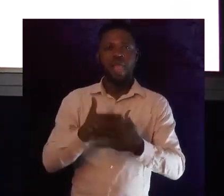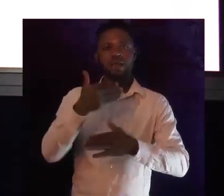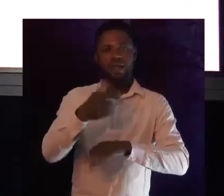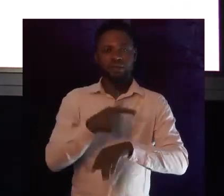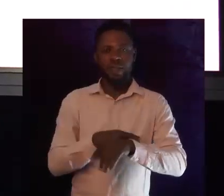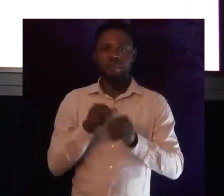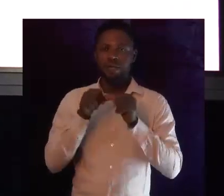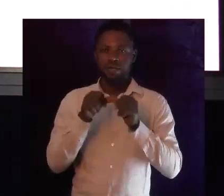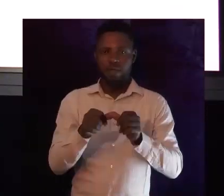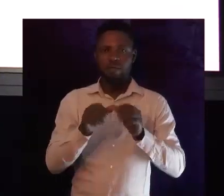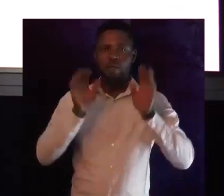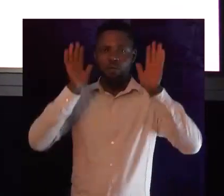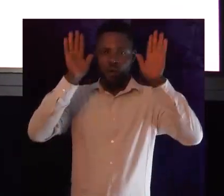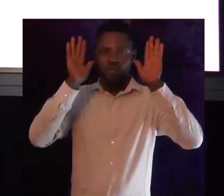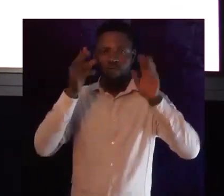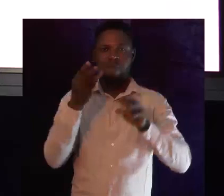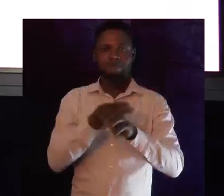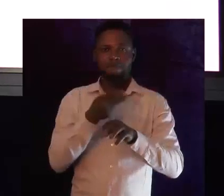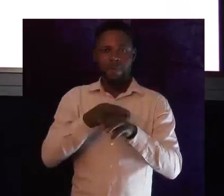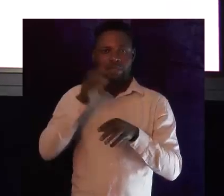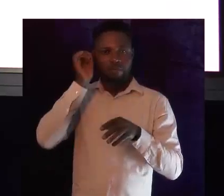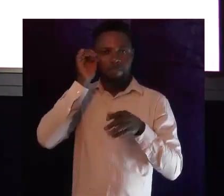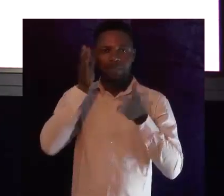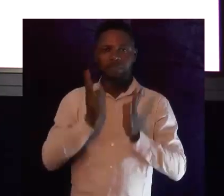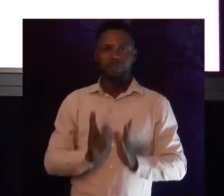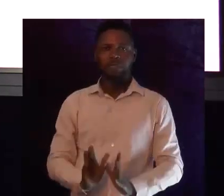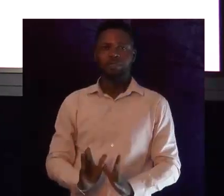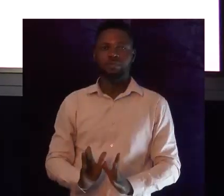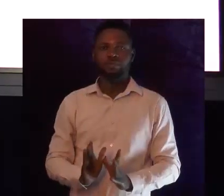Till I come your way next time, remain wonderful mathemagicians.